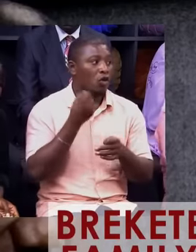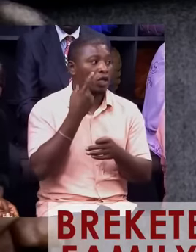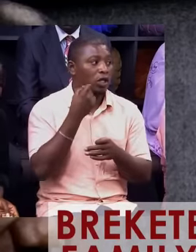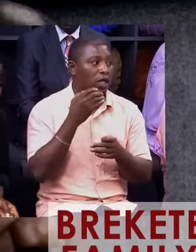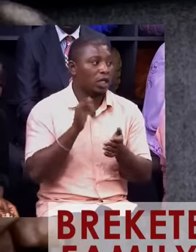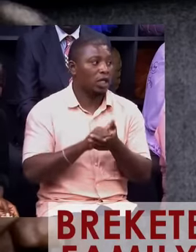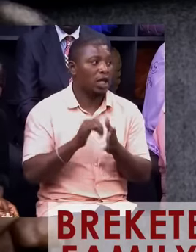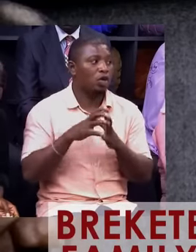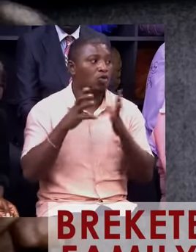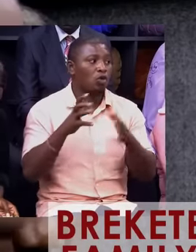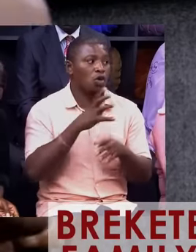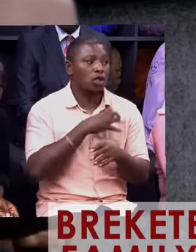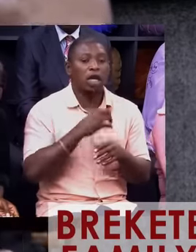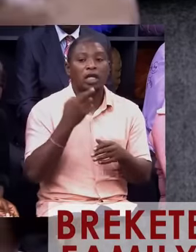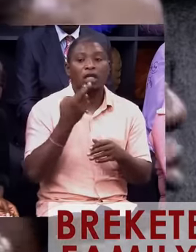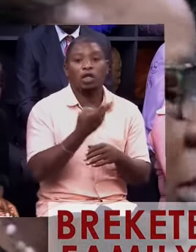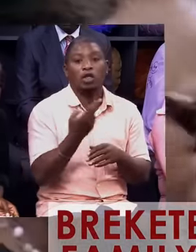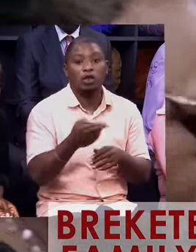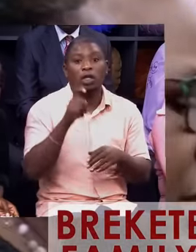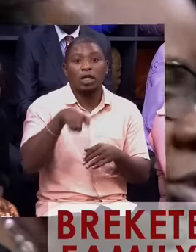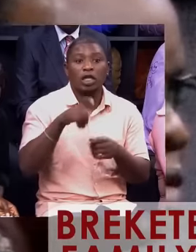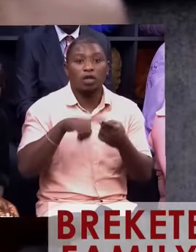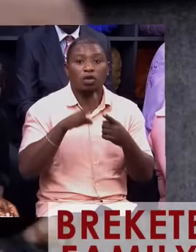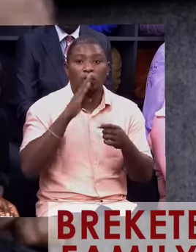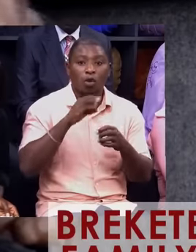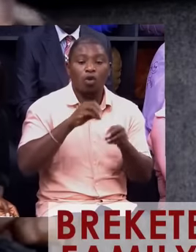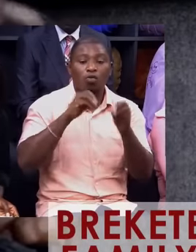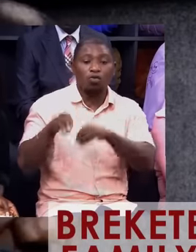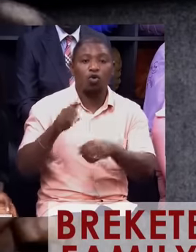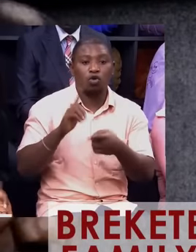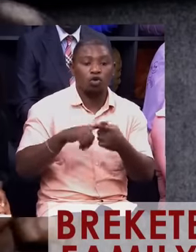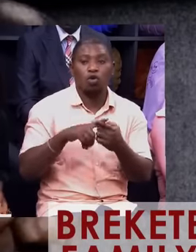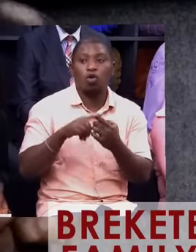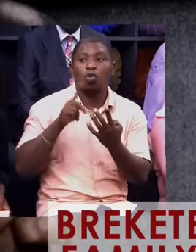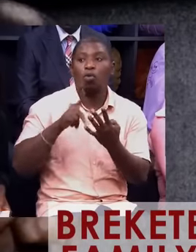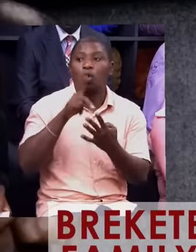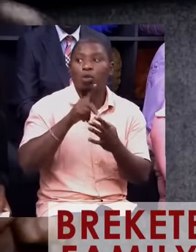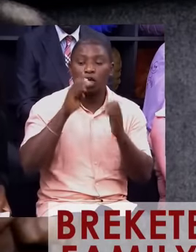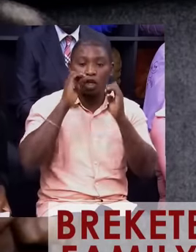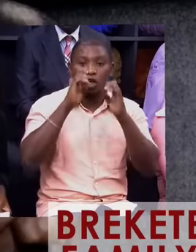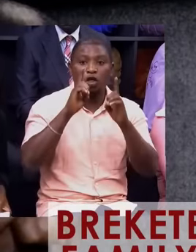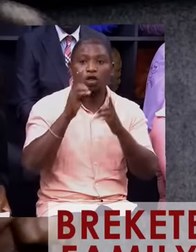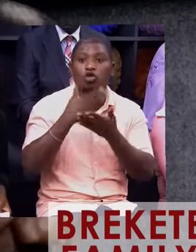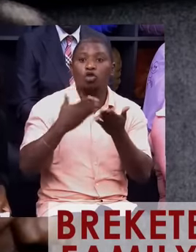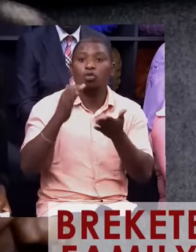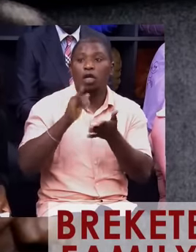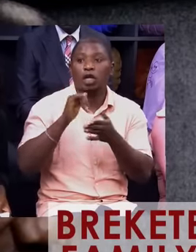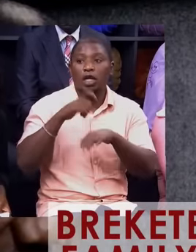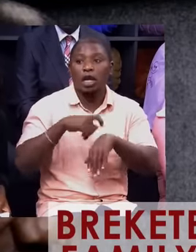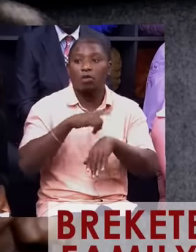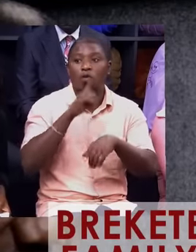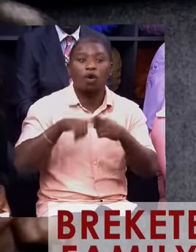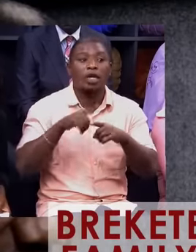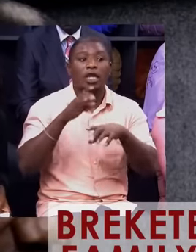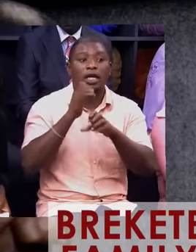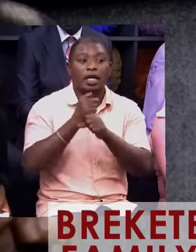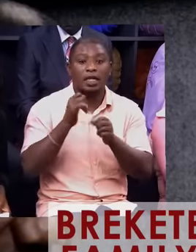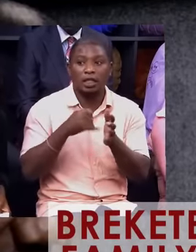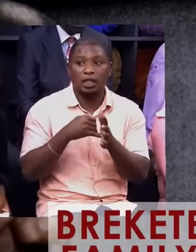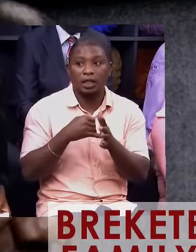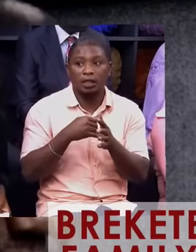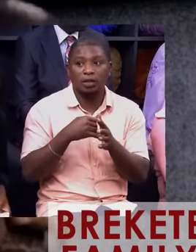much and resources need to be put to public education and sometimes when they get it they go to places where they